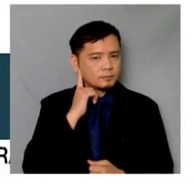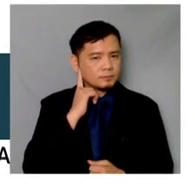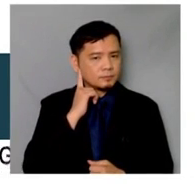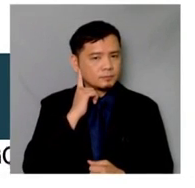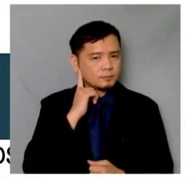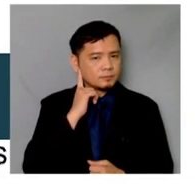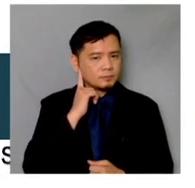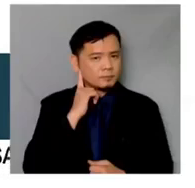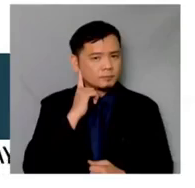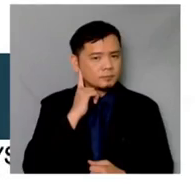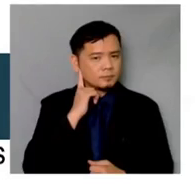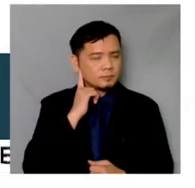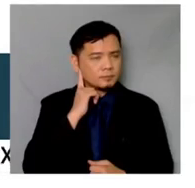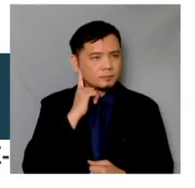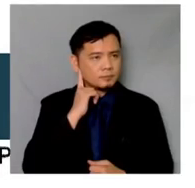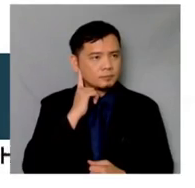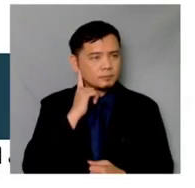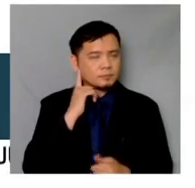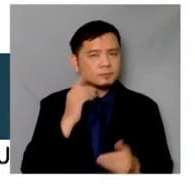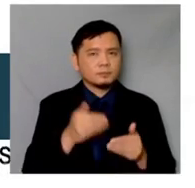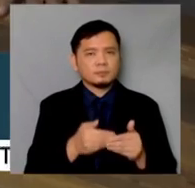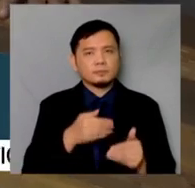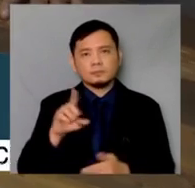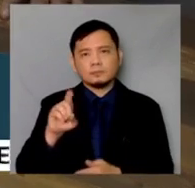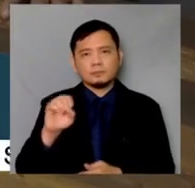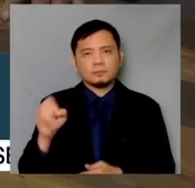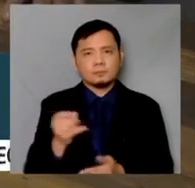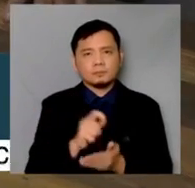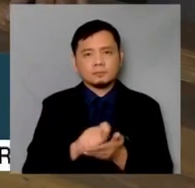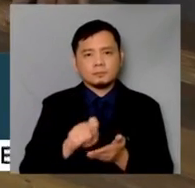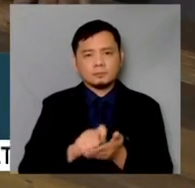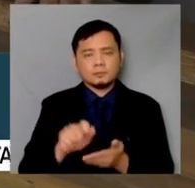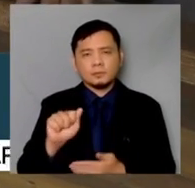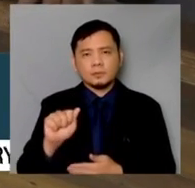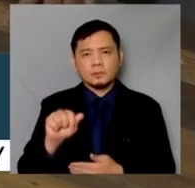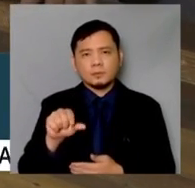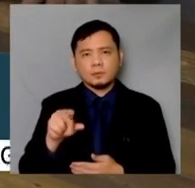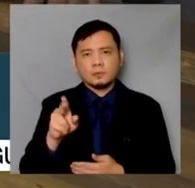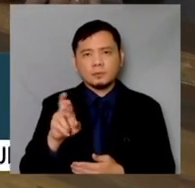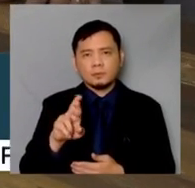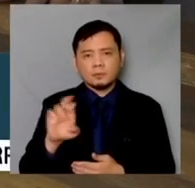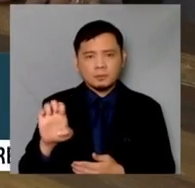former Secretary, DOJ Secretary Aguirre stated it to him.